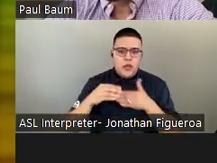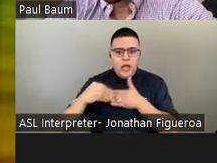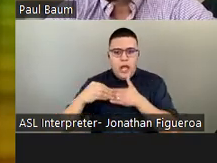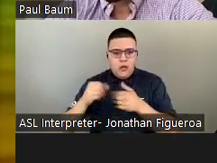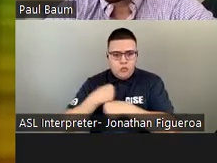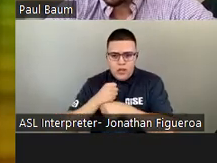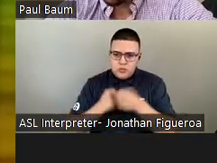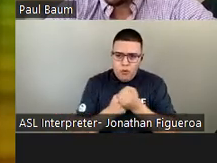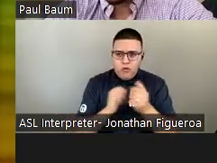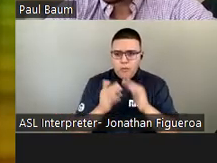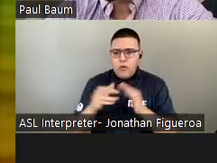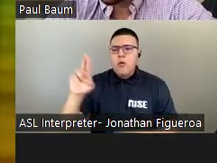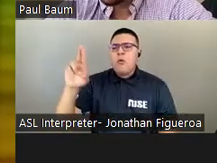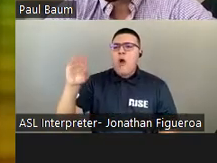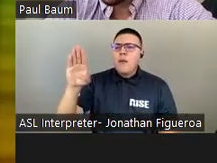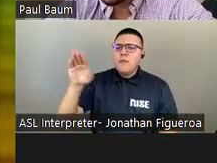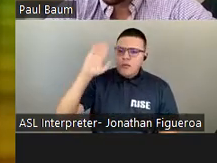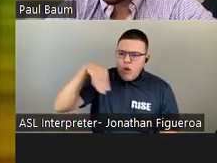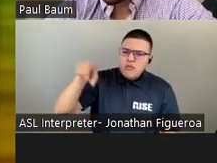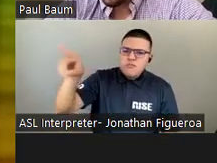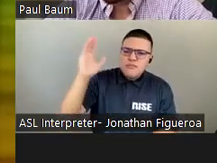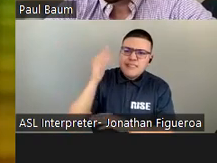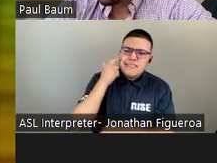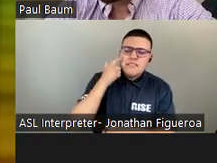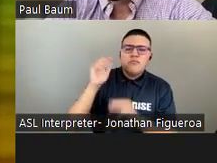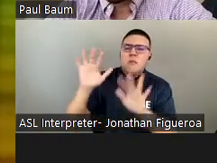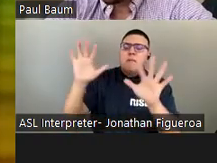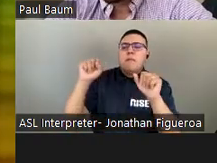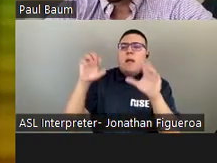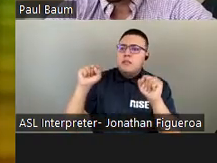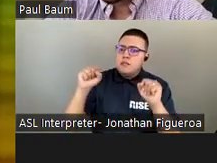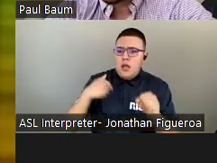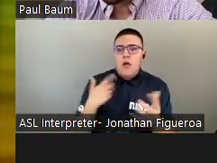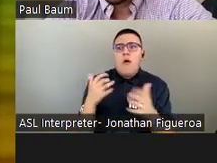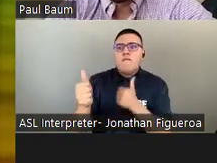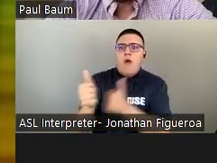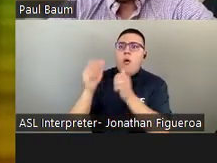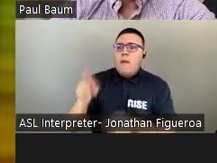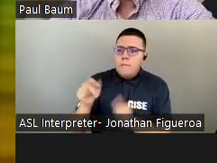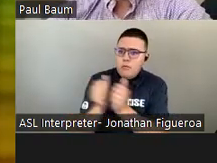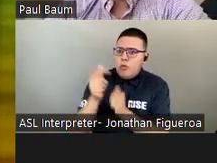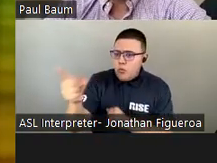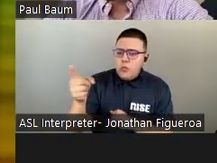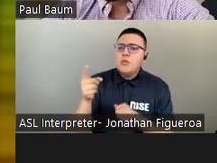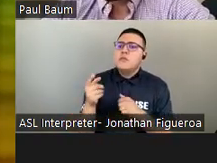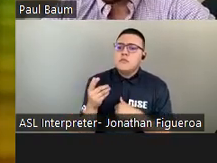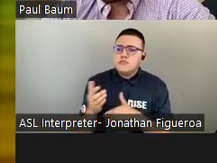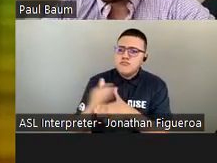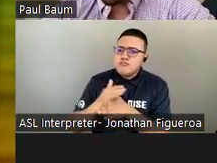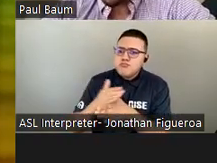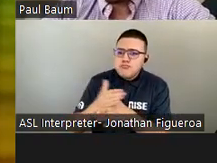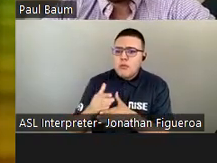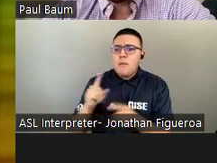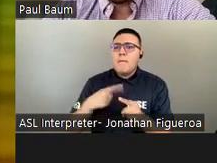Rob, amazing job. I mean, truly, truly. I would love to follow up with you too. I want to share a little bit about